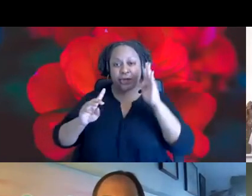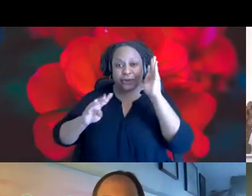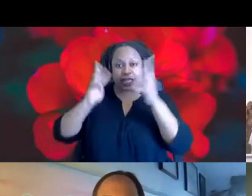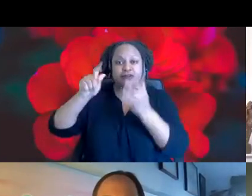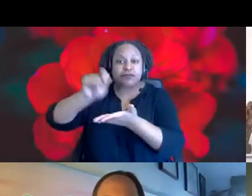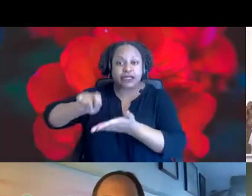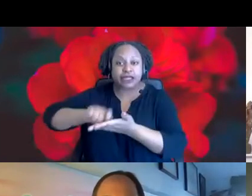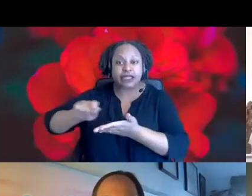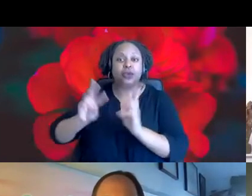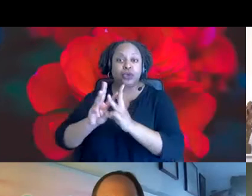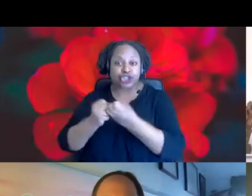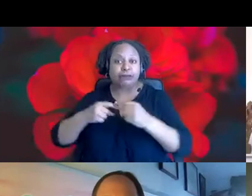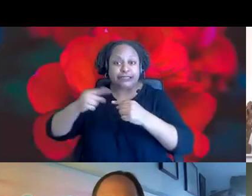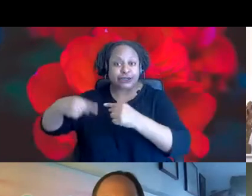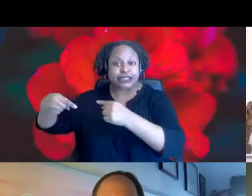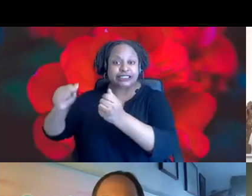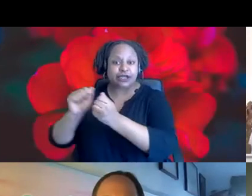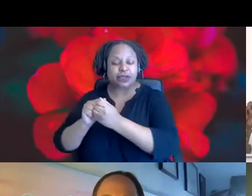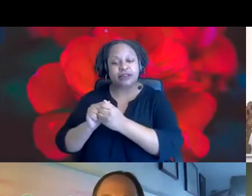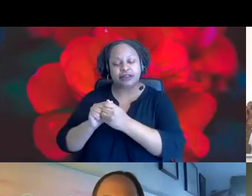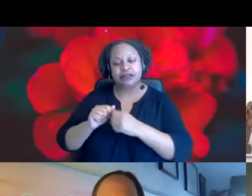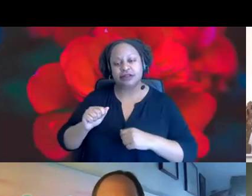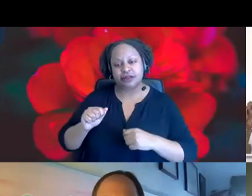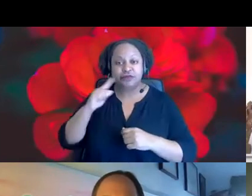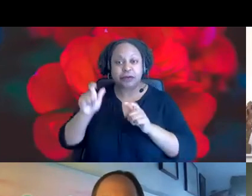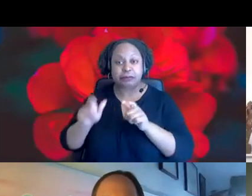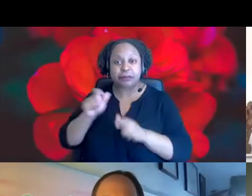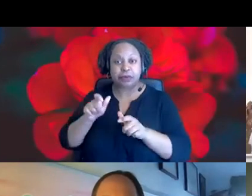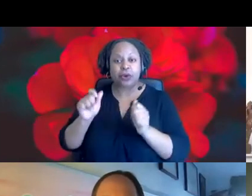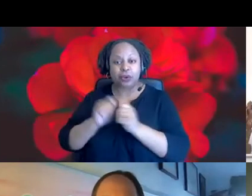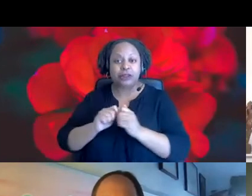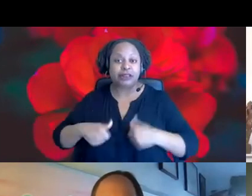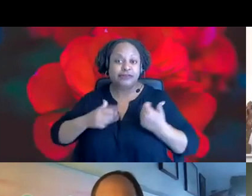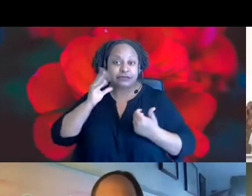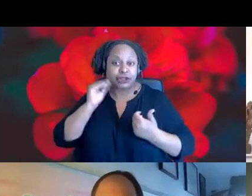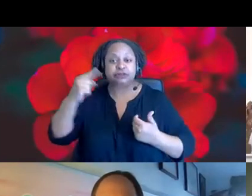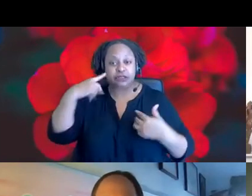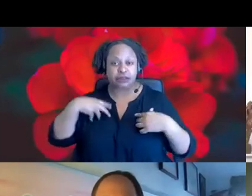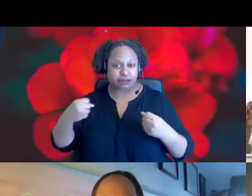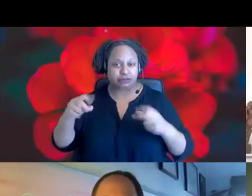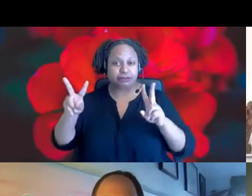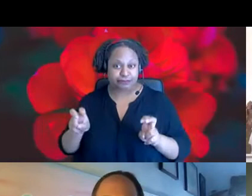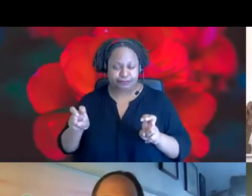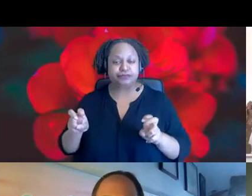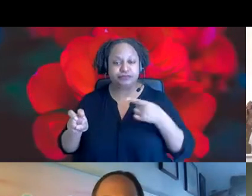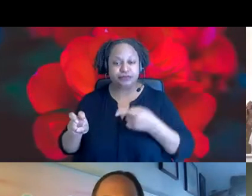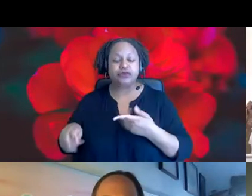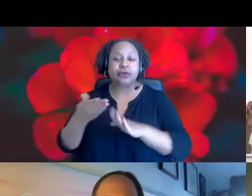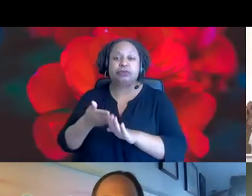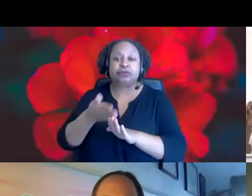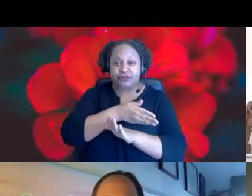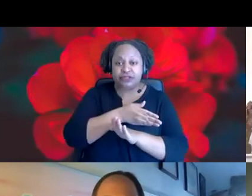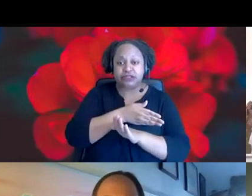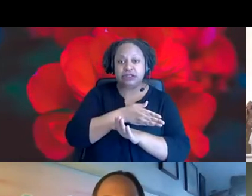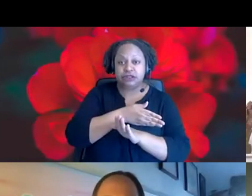writing workshop series with Inkwell workshops for people with lived experiences of mental health. Previously, we